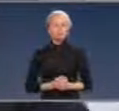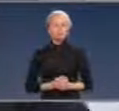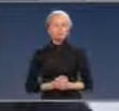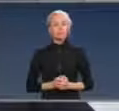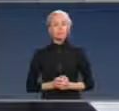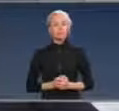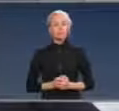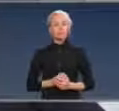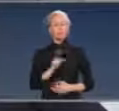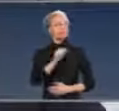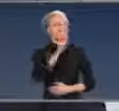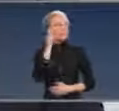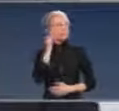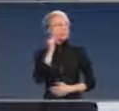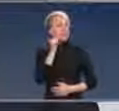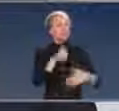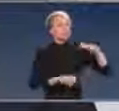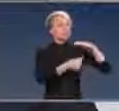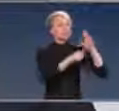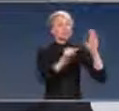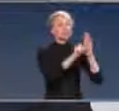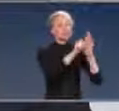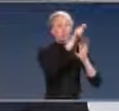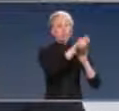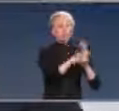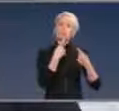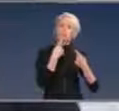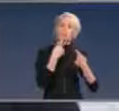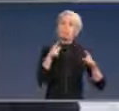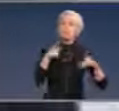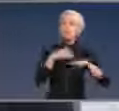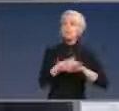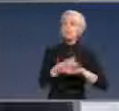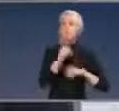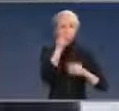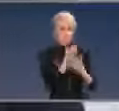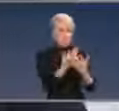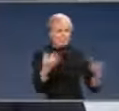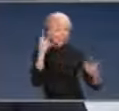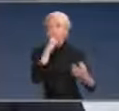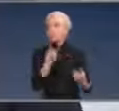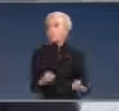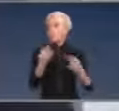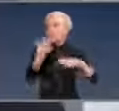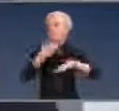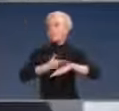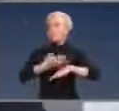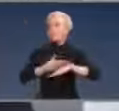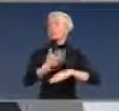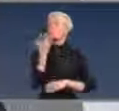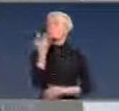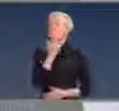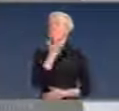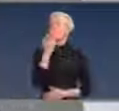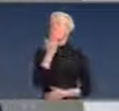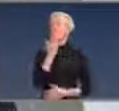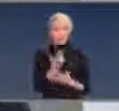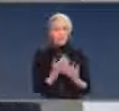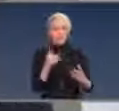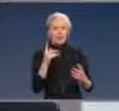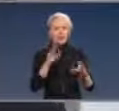presentation today. I can understand that Australians would be concerned, rightly, about seeing the measured rate, the headline rate